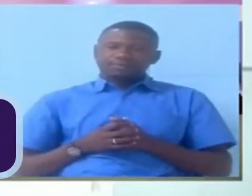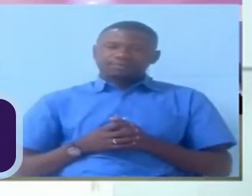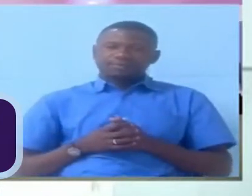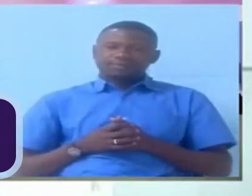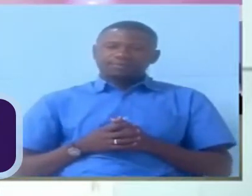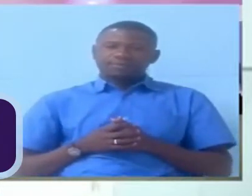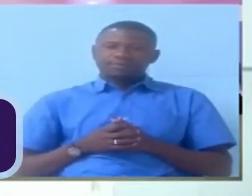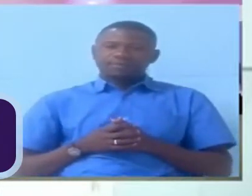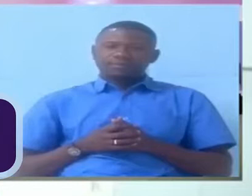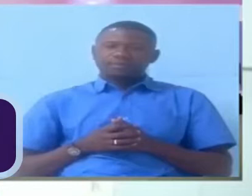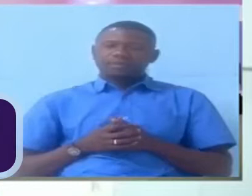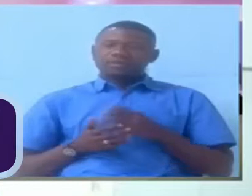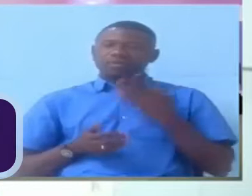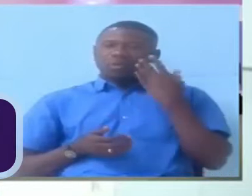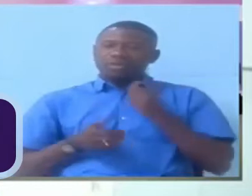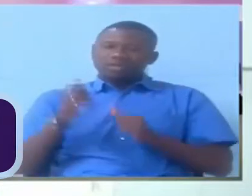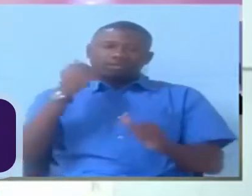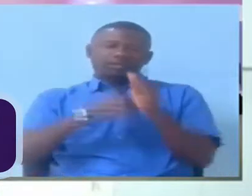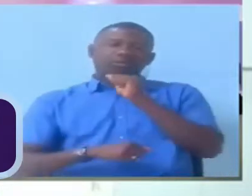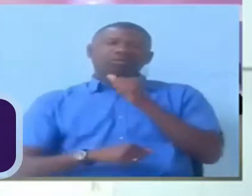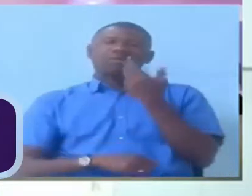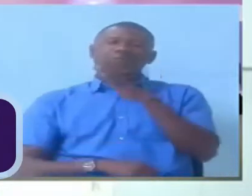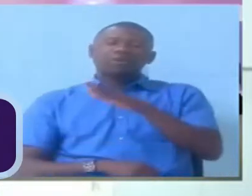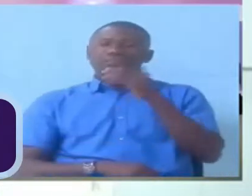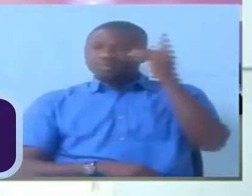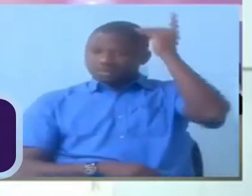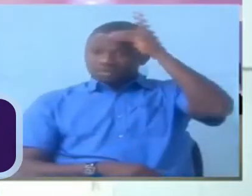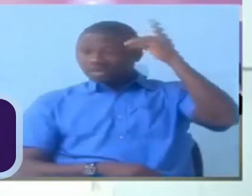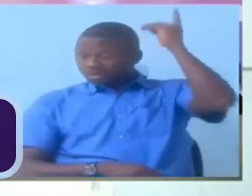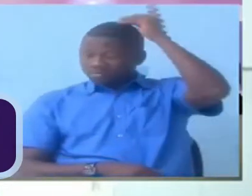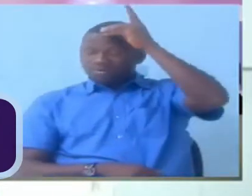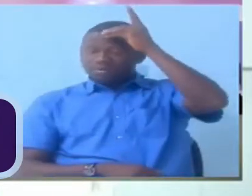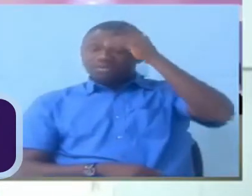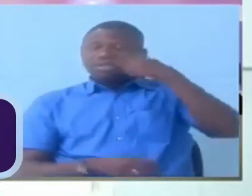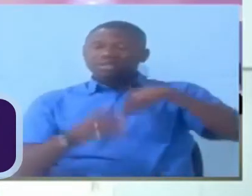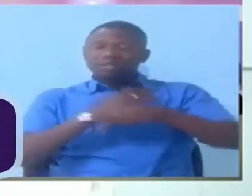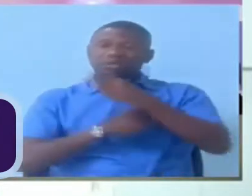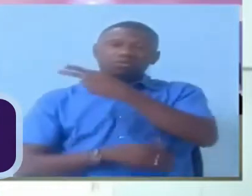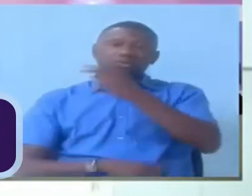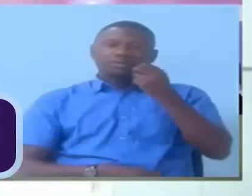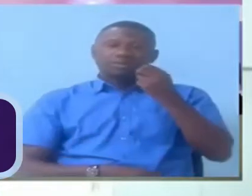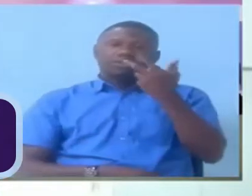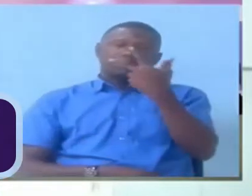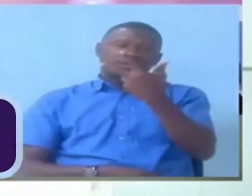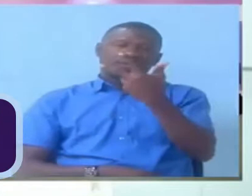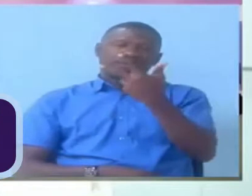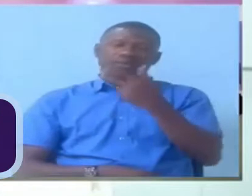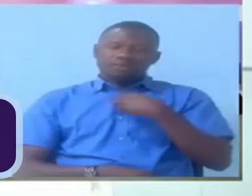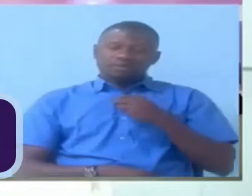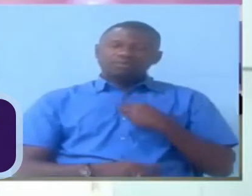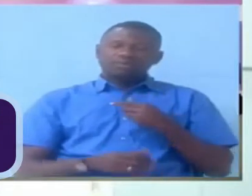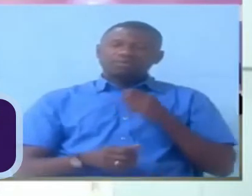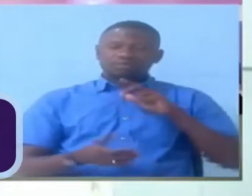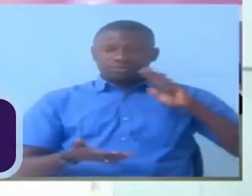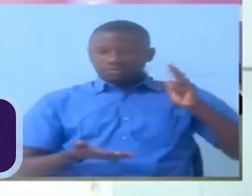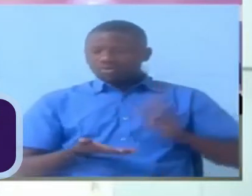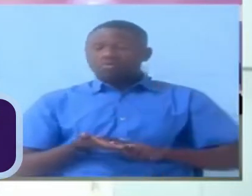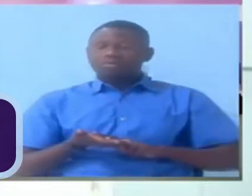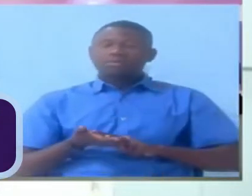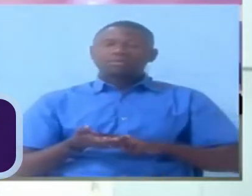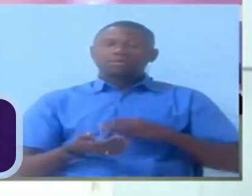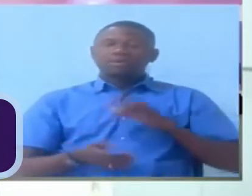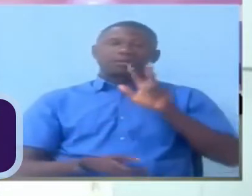are given. Sai be makamu do min di la proyeta proka dogo doga obo fatala ni makamu mum fon bebul. That's